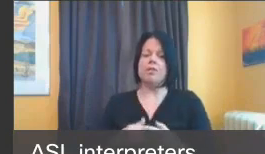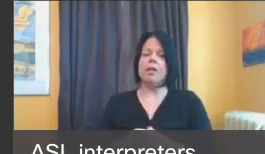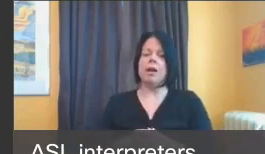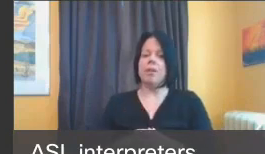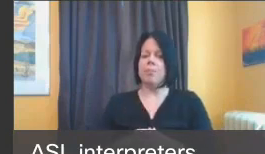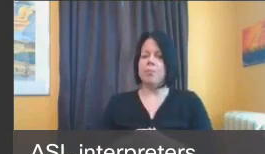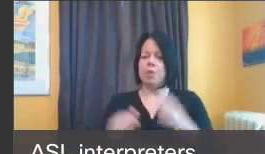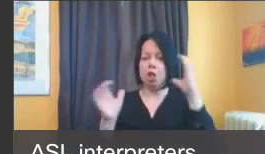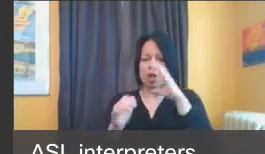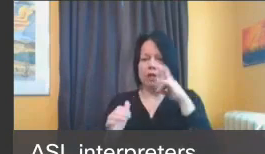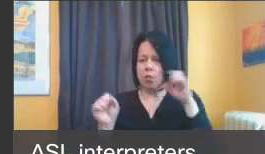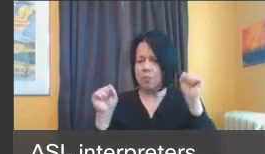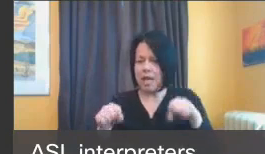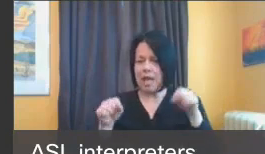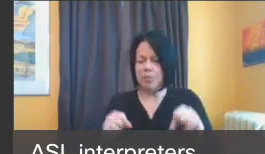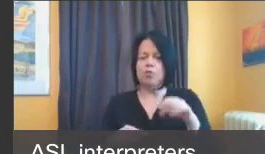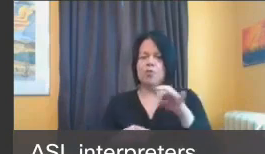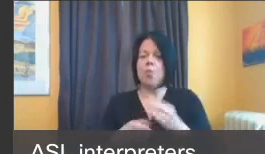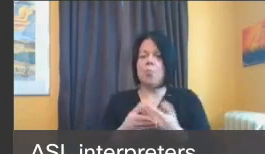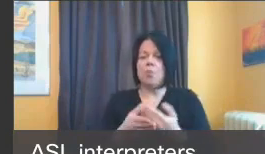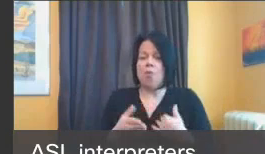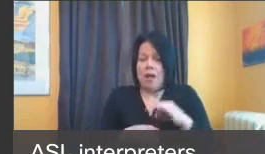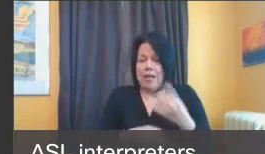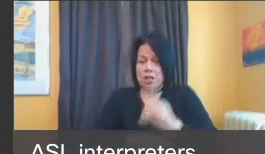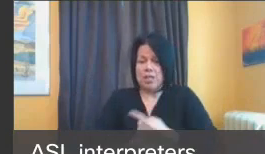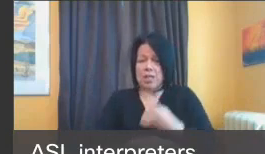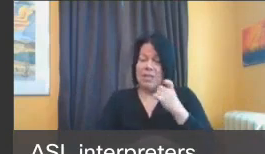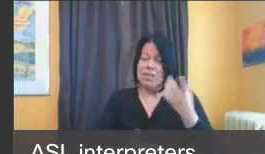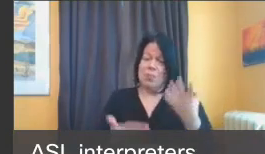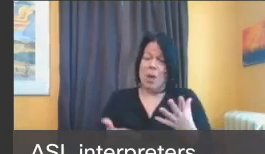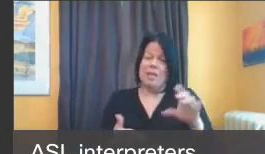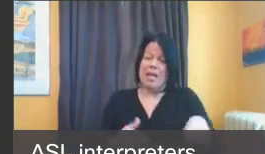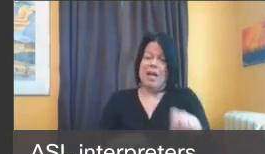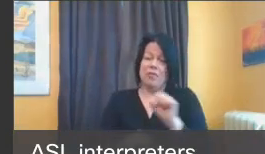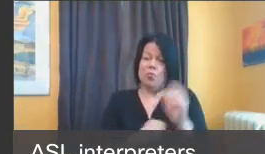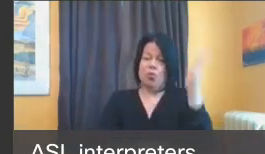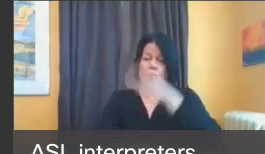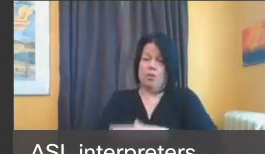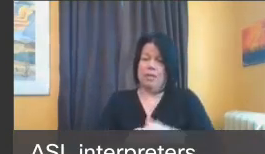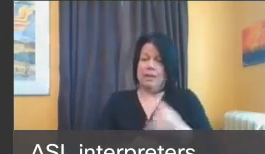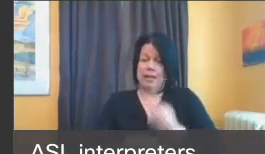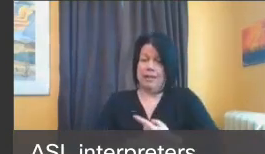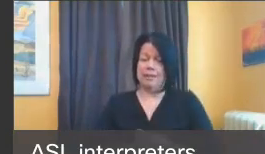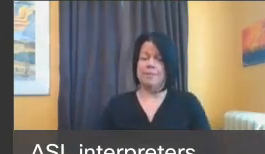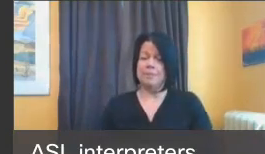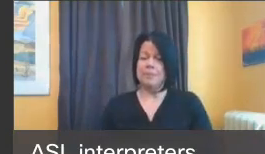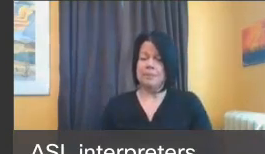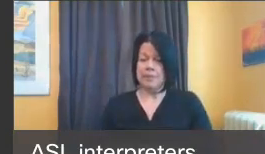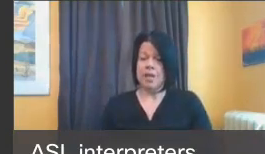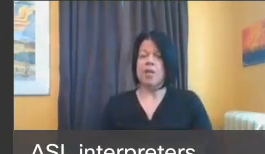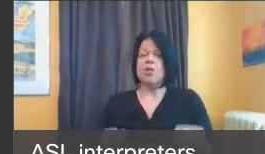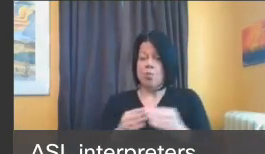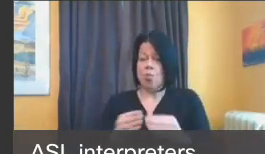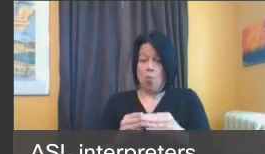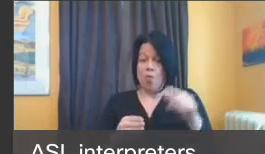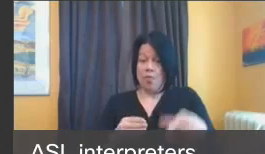the opportunity to vote before Election Day, because chances are they're going to be at work all day on Election Day. So more and more, this community